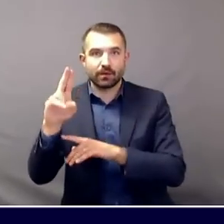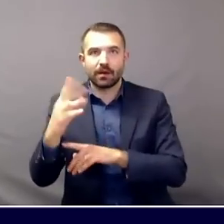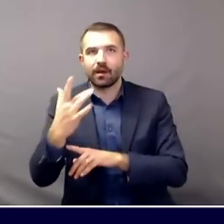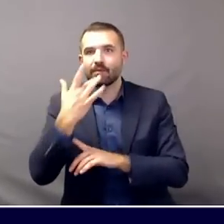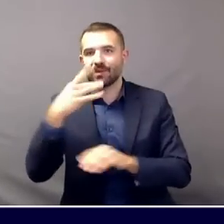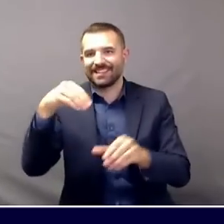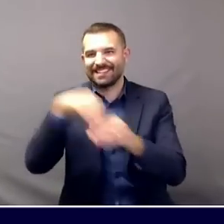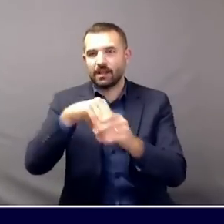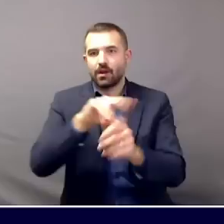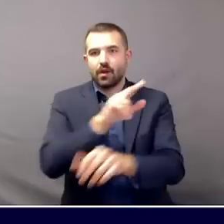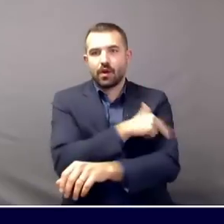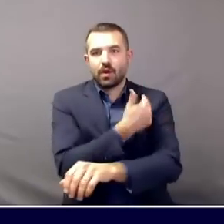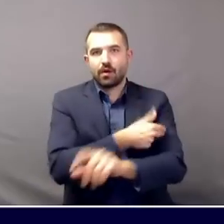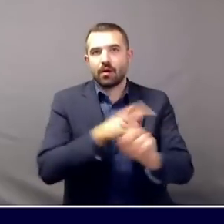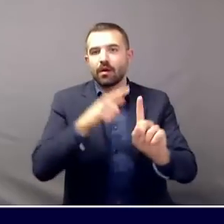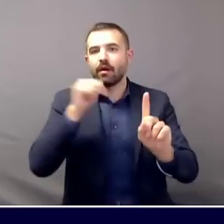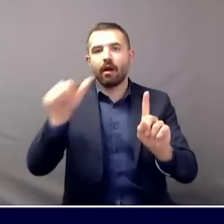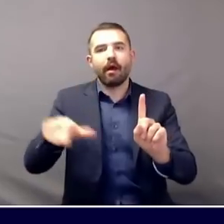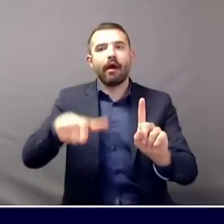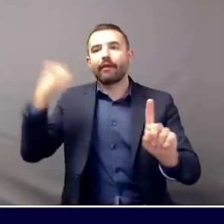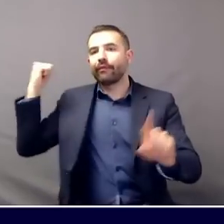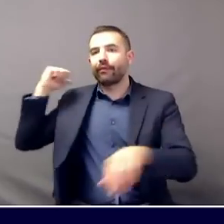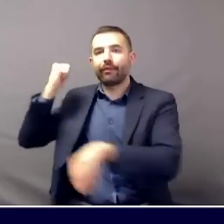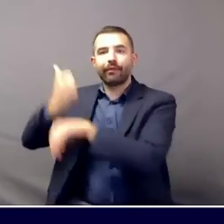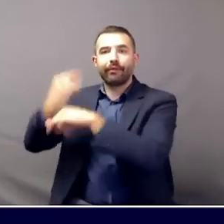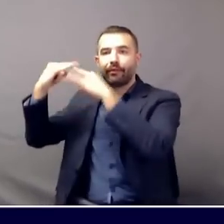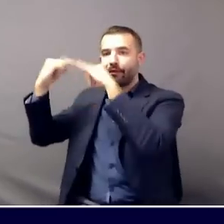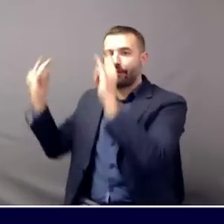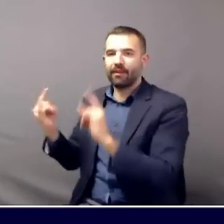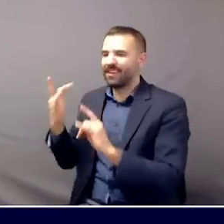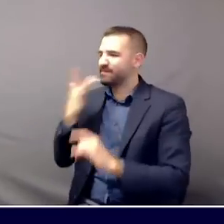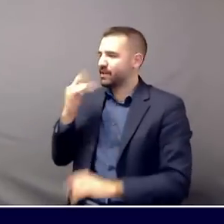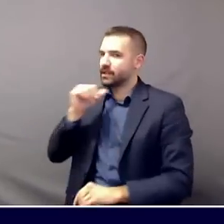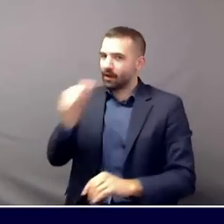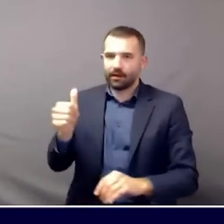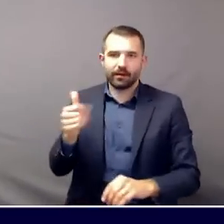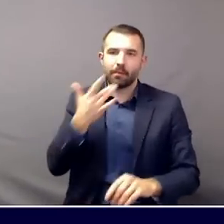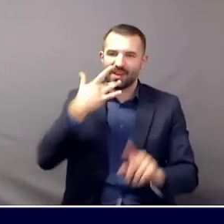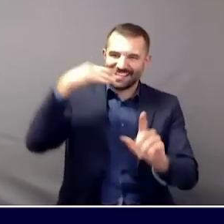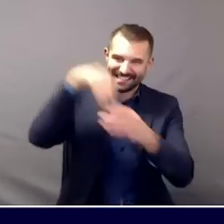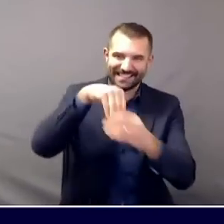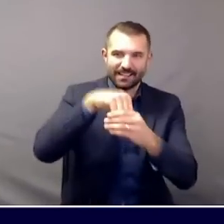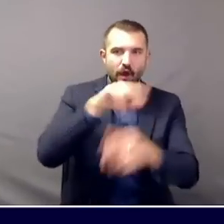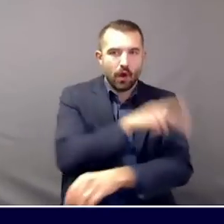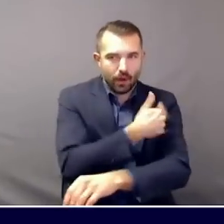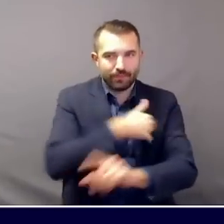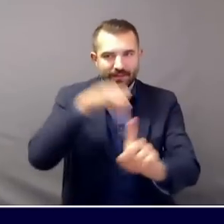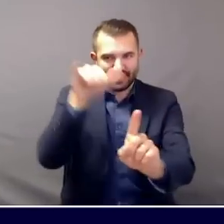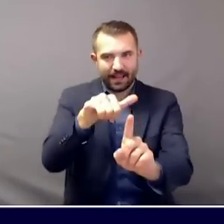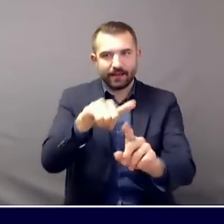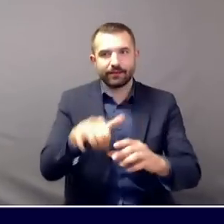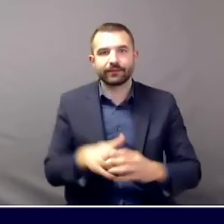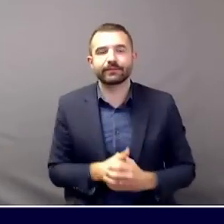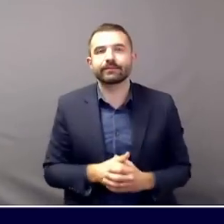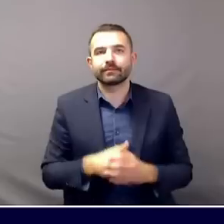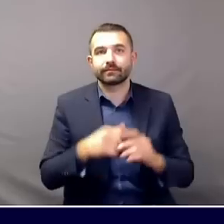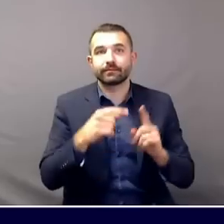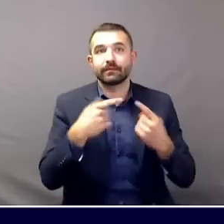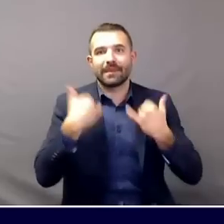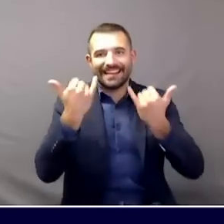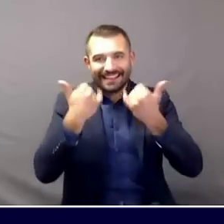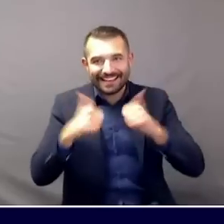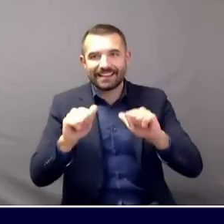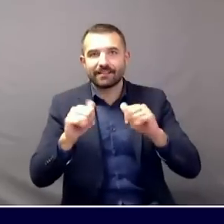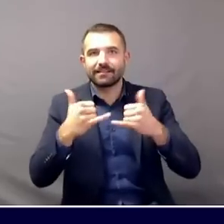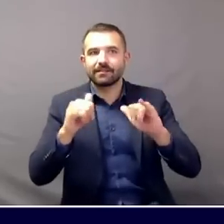a continual review of what our options are to try to see how we can identify additional inpatient beds